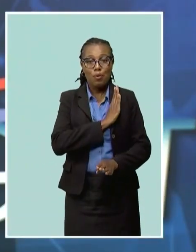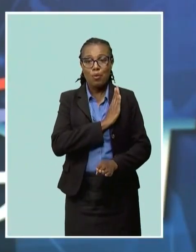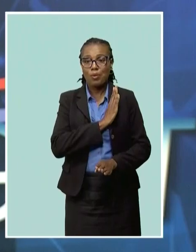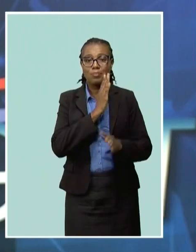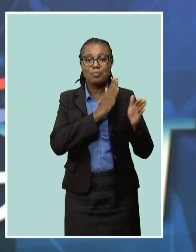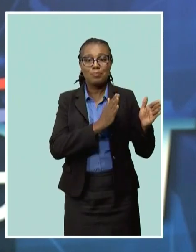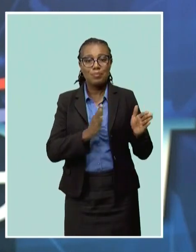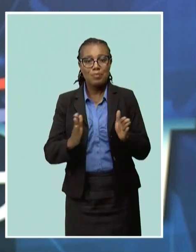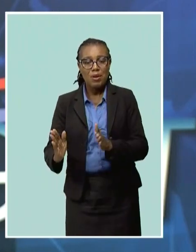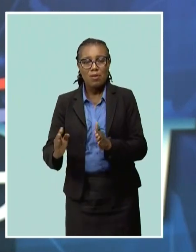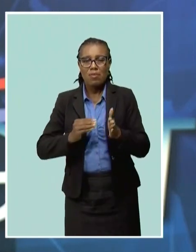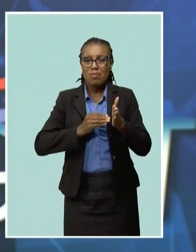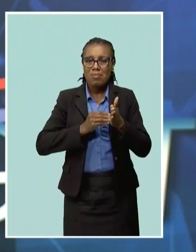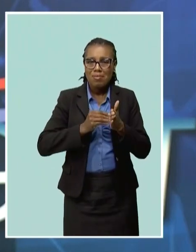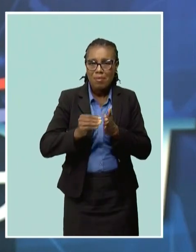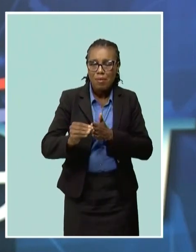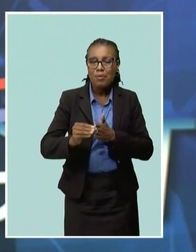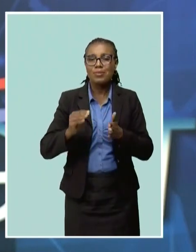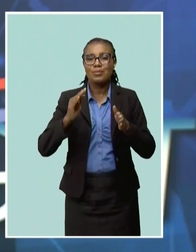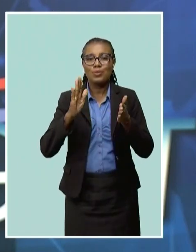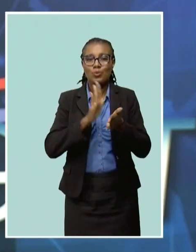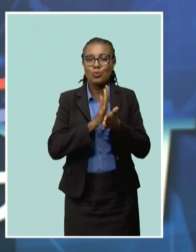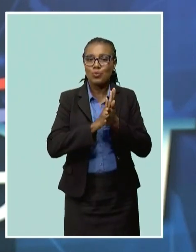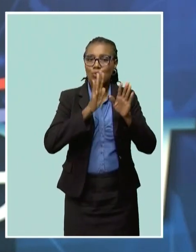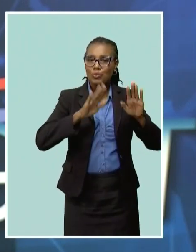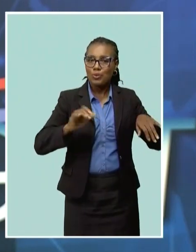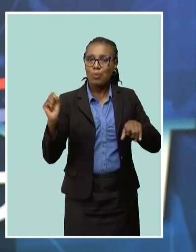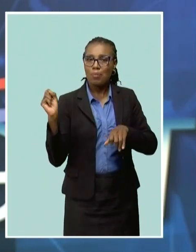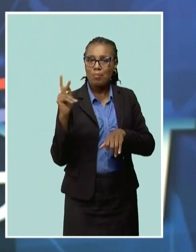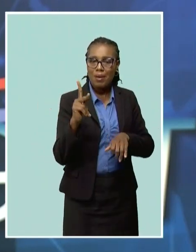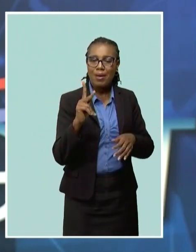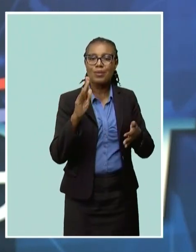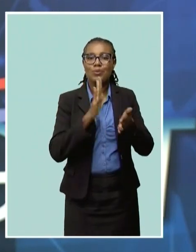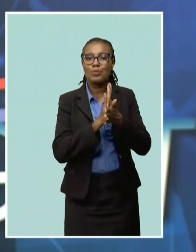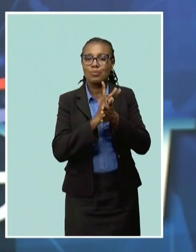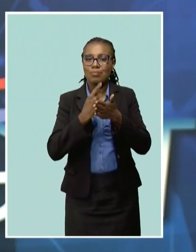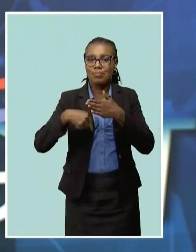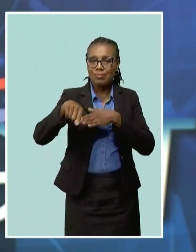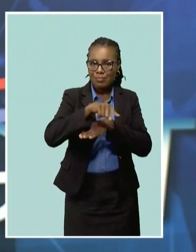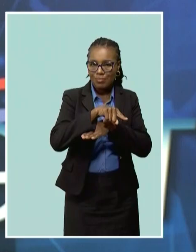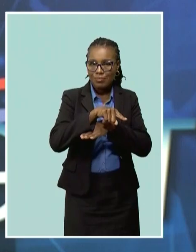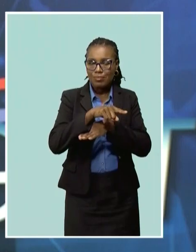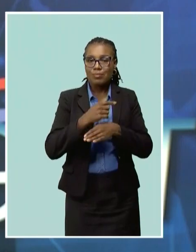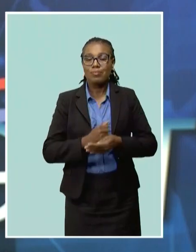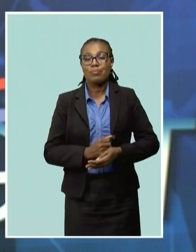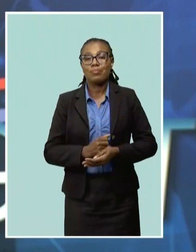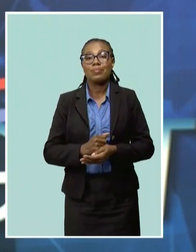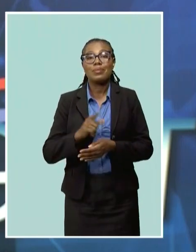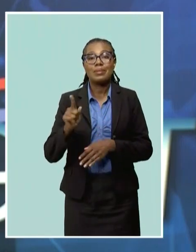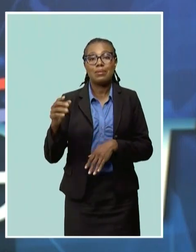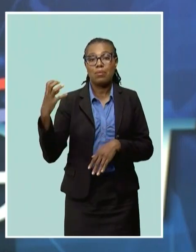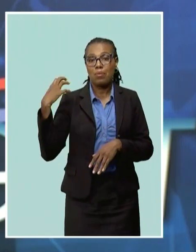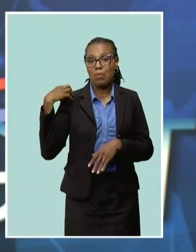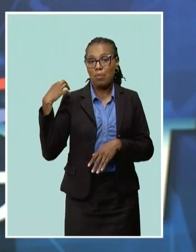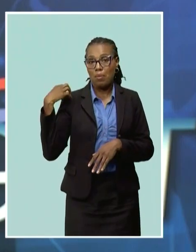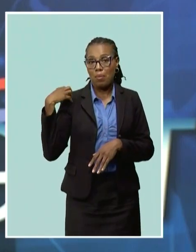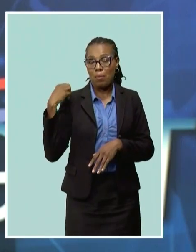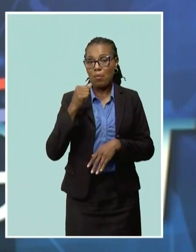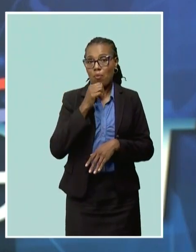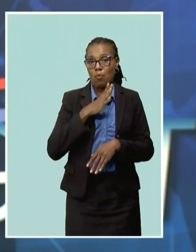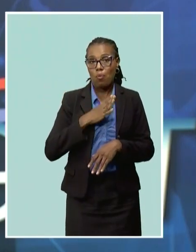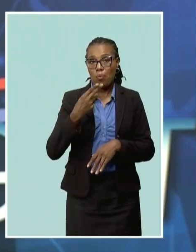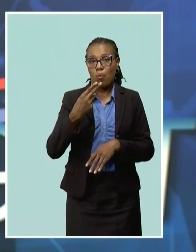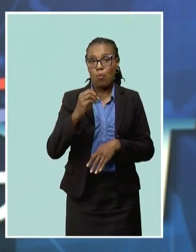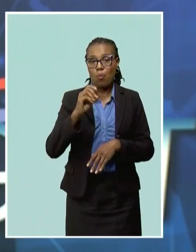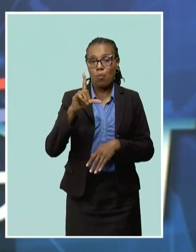transport thousands of school children when they return to the classrooms next week. Chief Operations Officer Linda Holder says